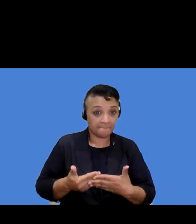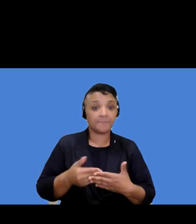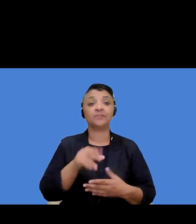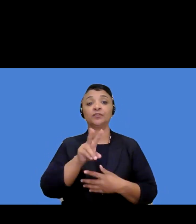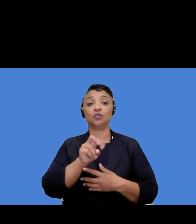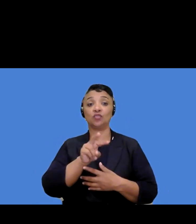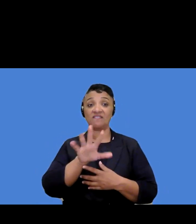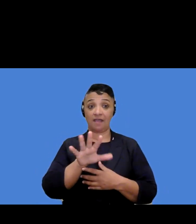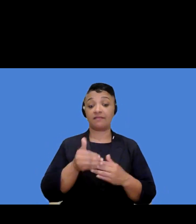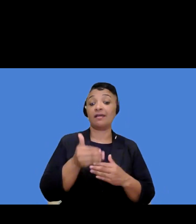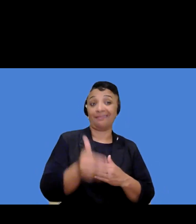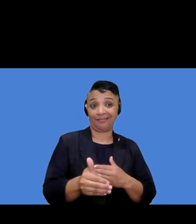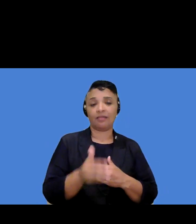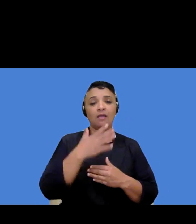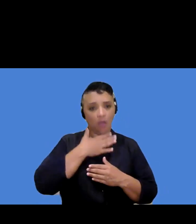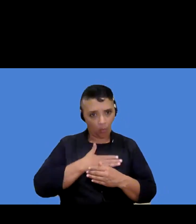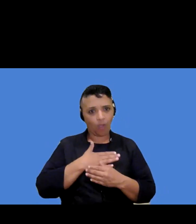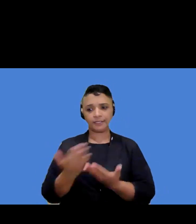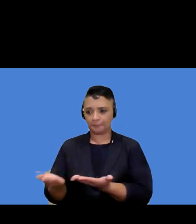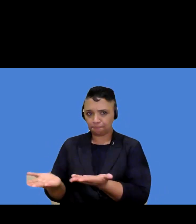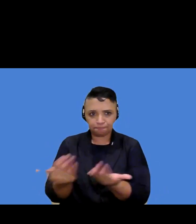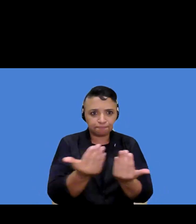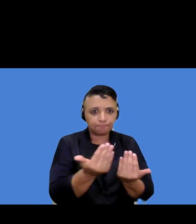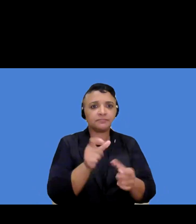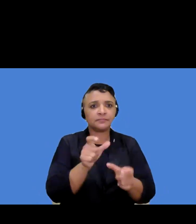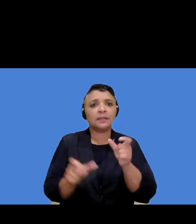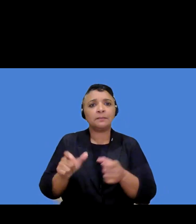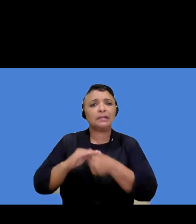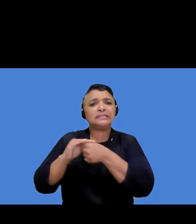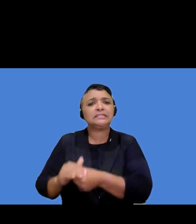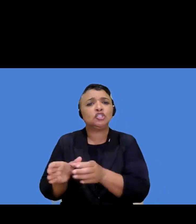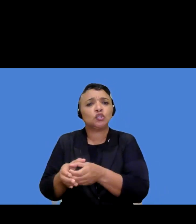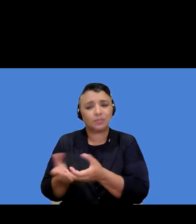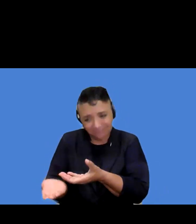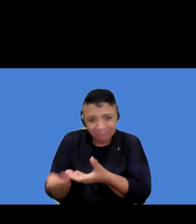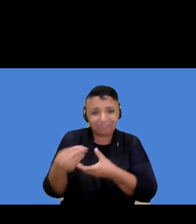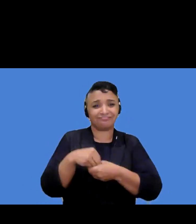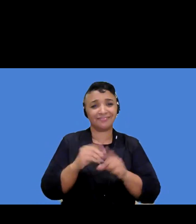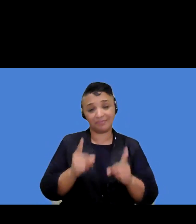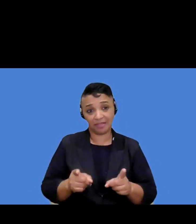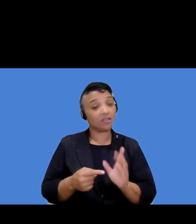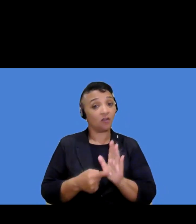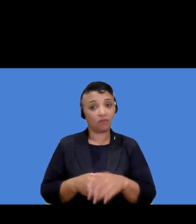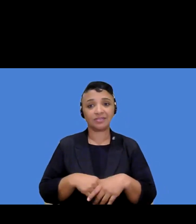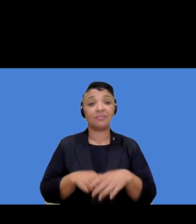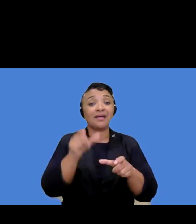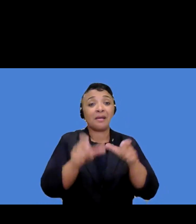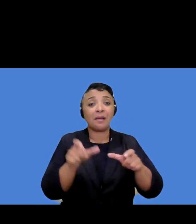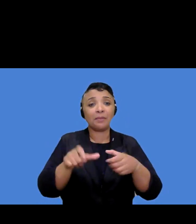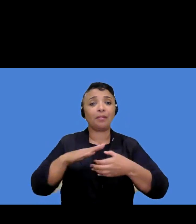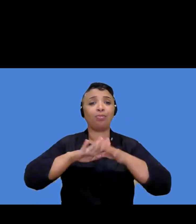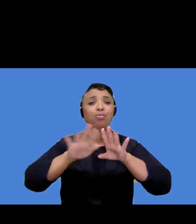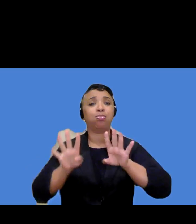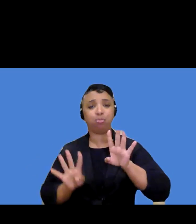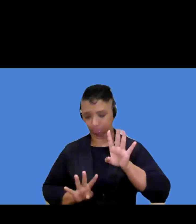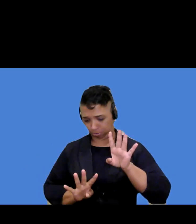summit, we really want to include the voices of the underrepresented groups, people from the bottom, people from the